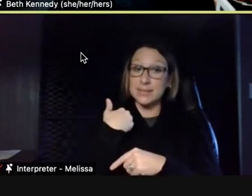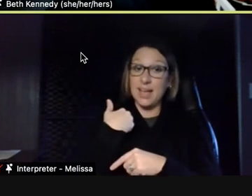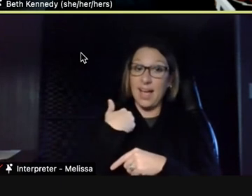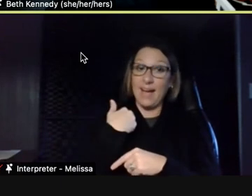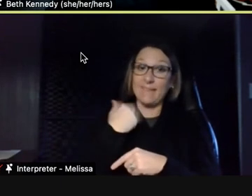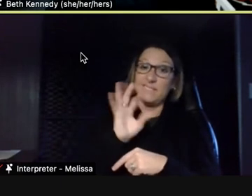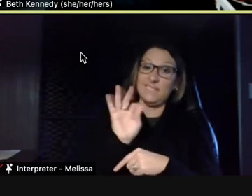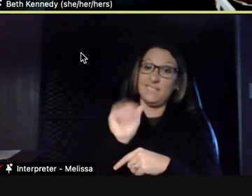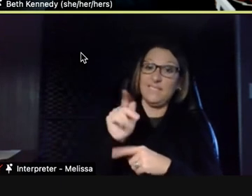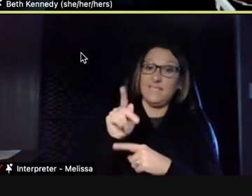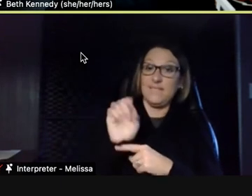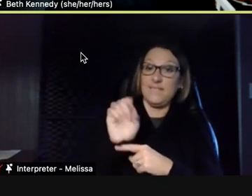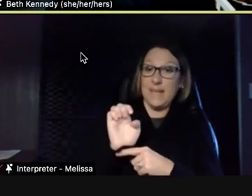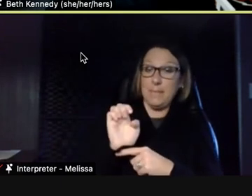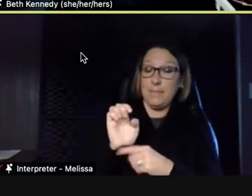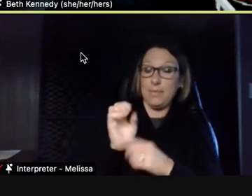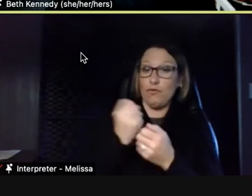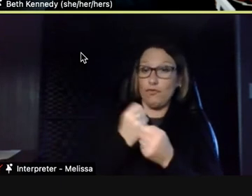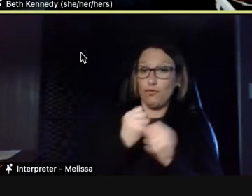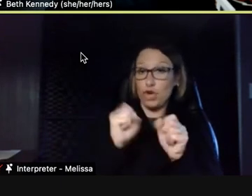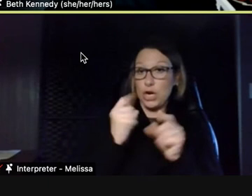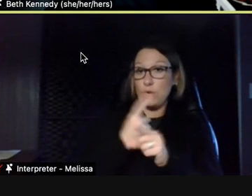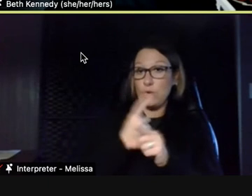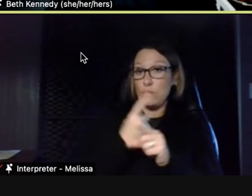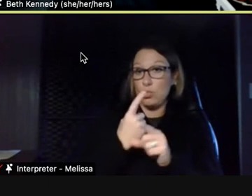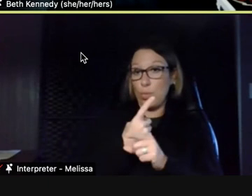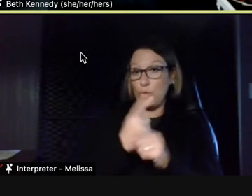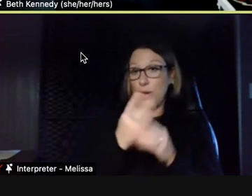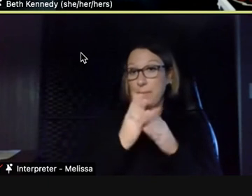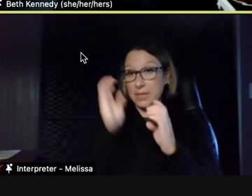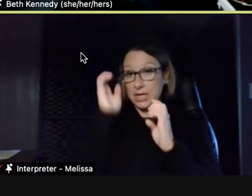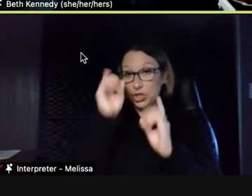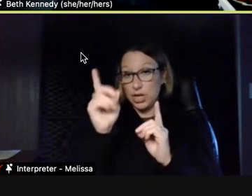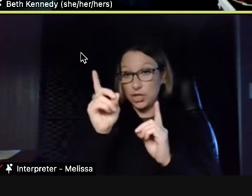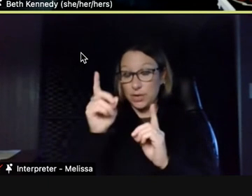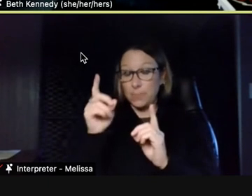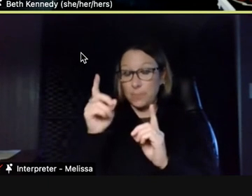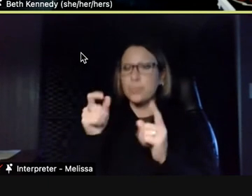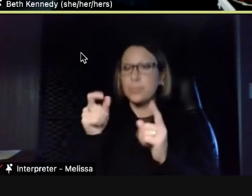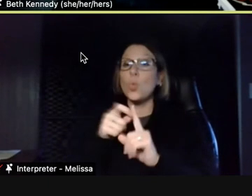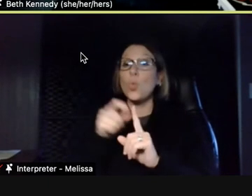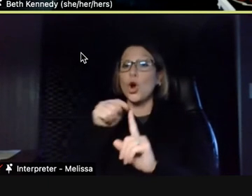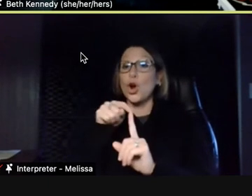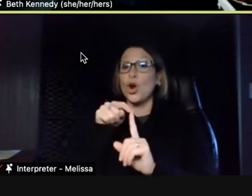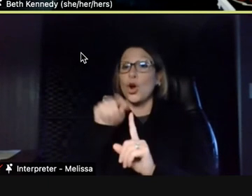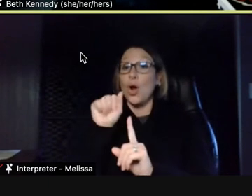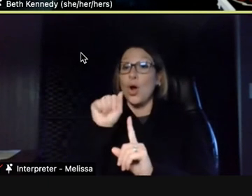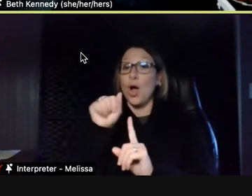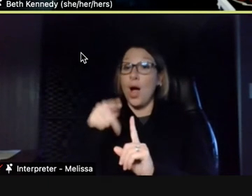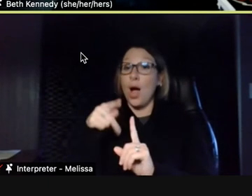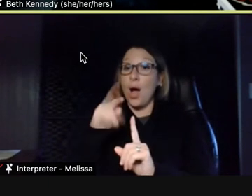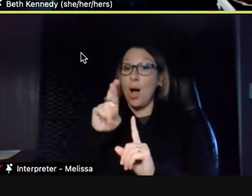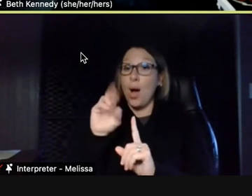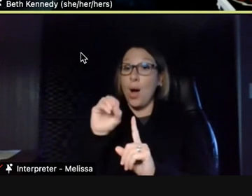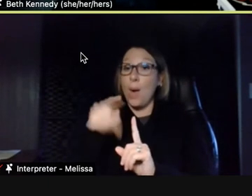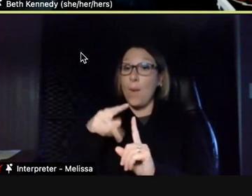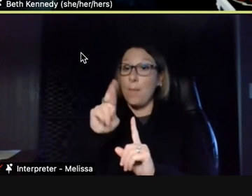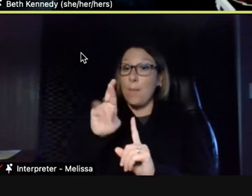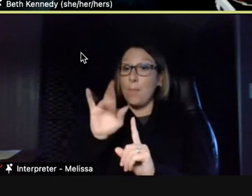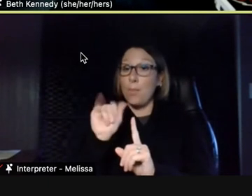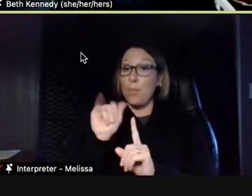education. And that word appropriate, if you have a child who's deafblind and they're sitting in a